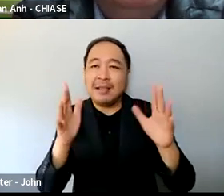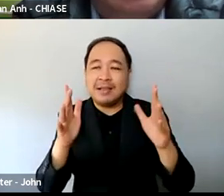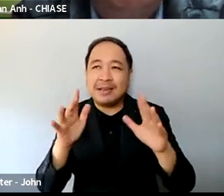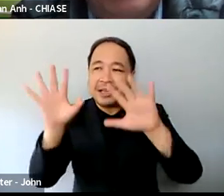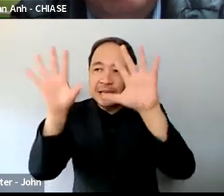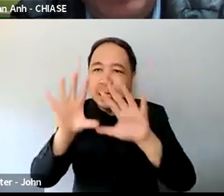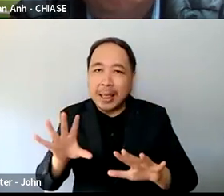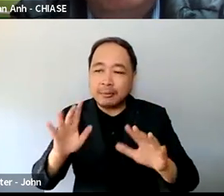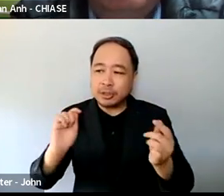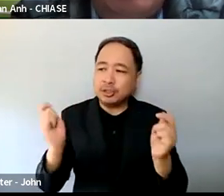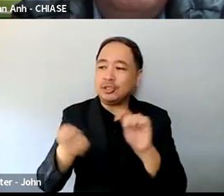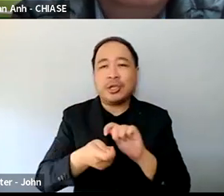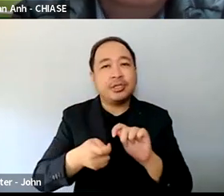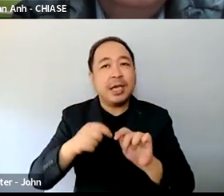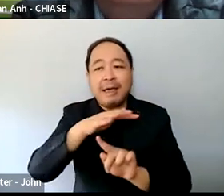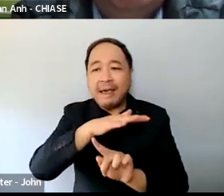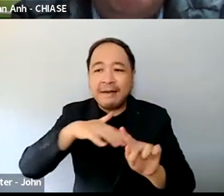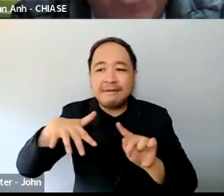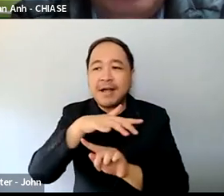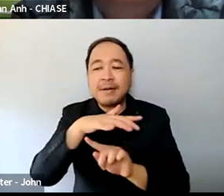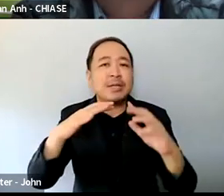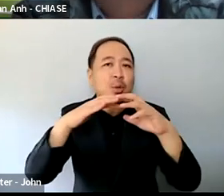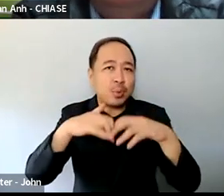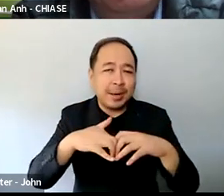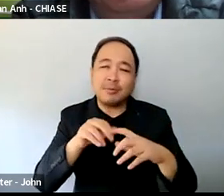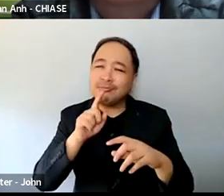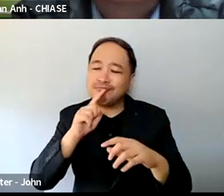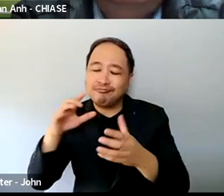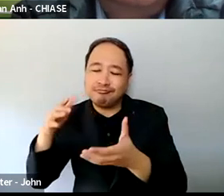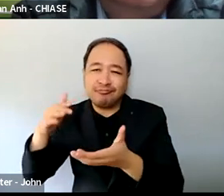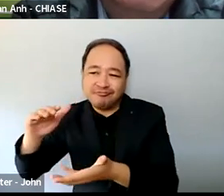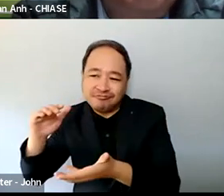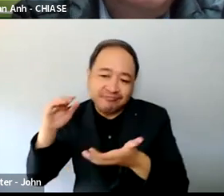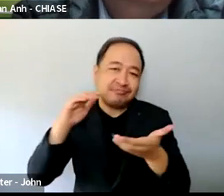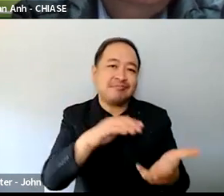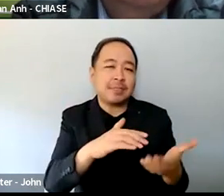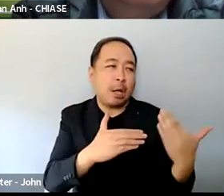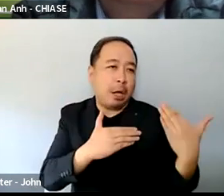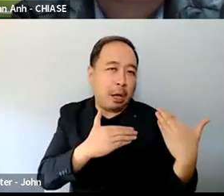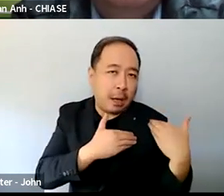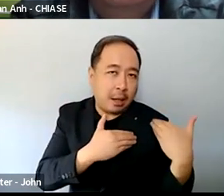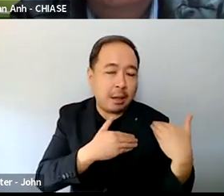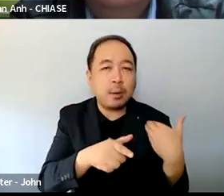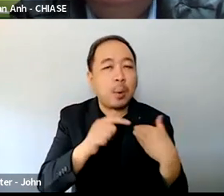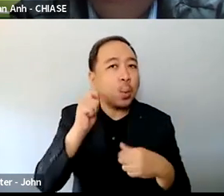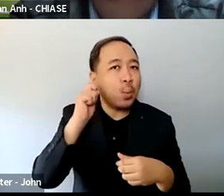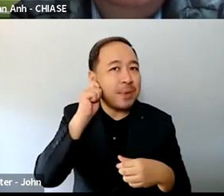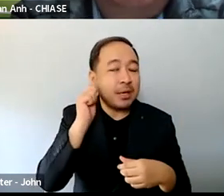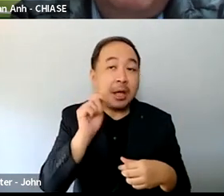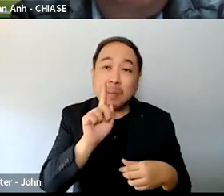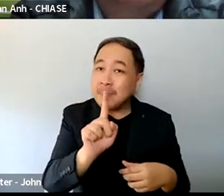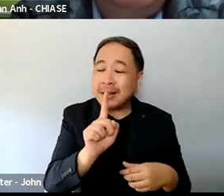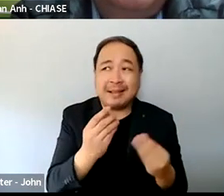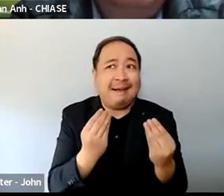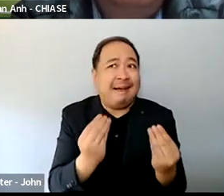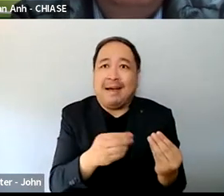environment, increase unpaid work for the women. And of course, this is limited and impact their participation and